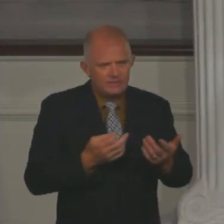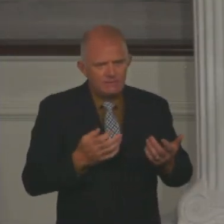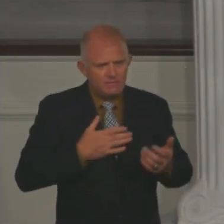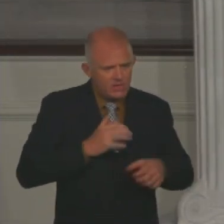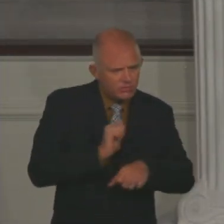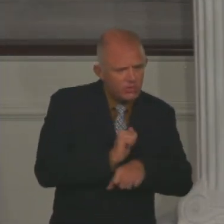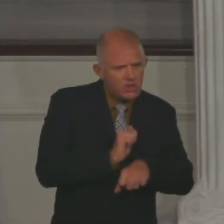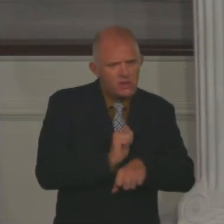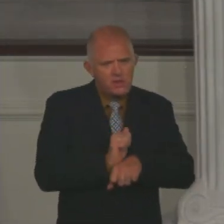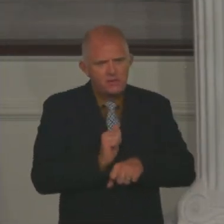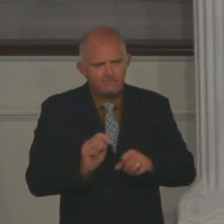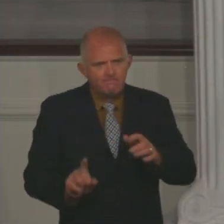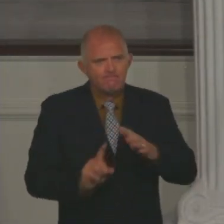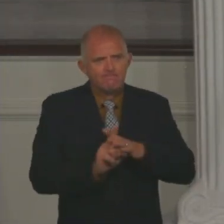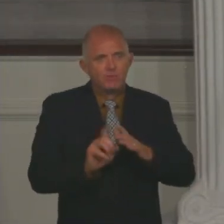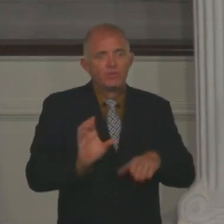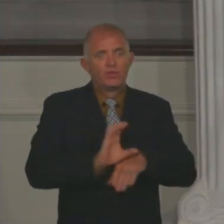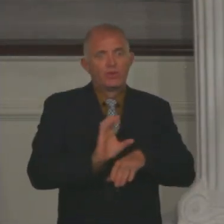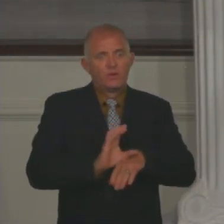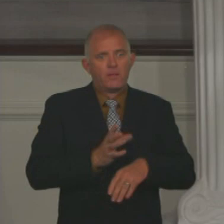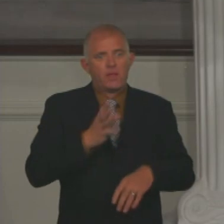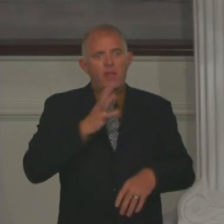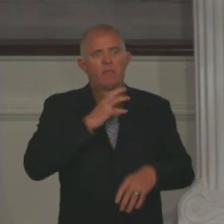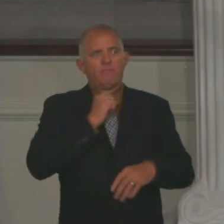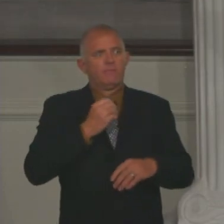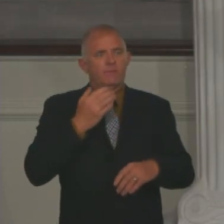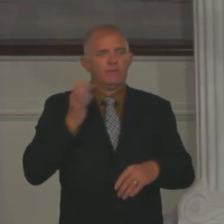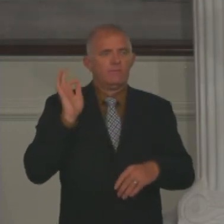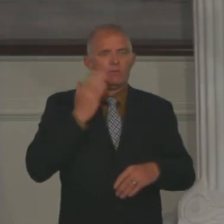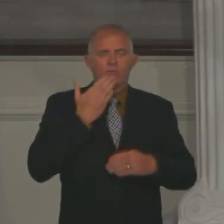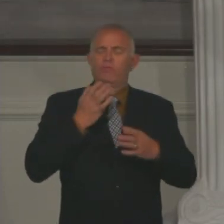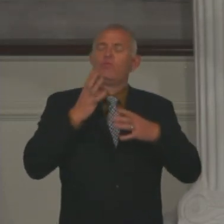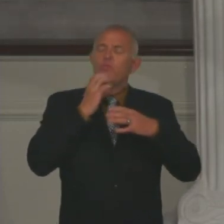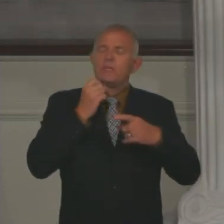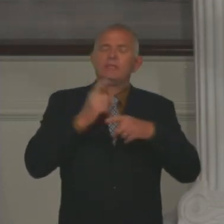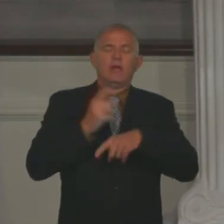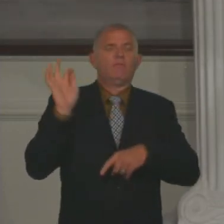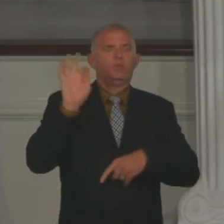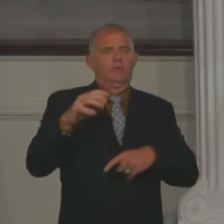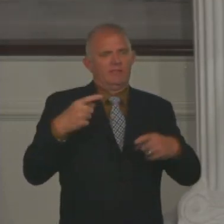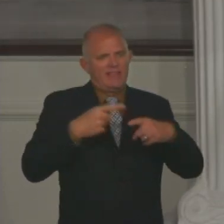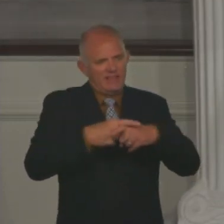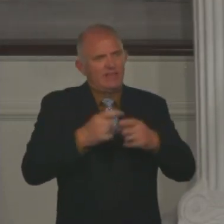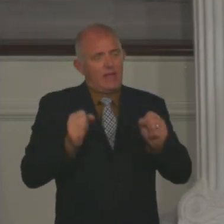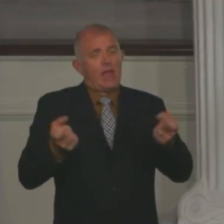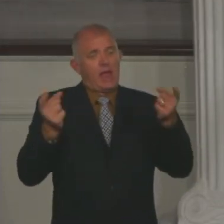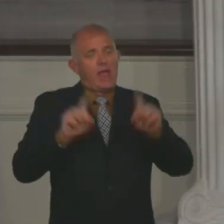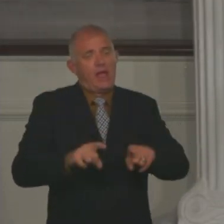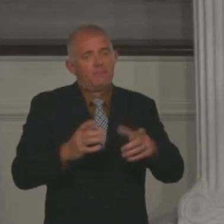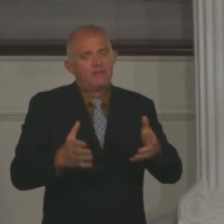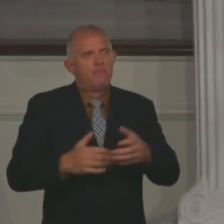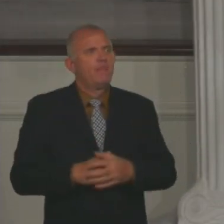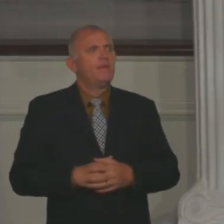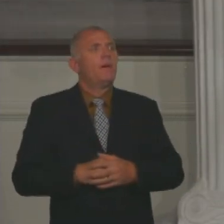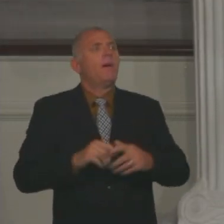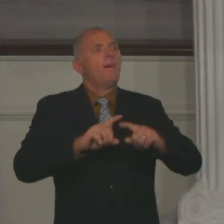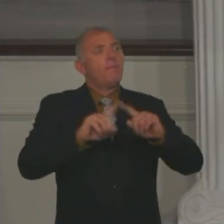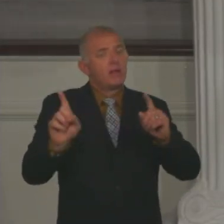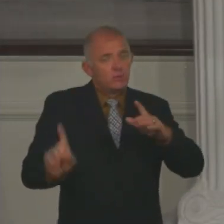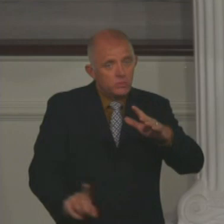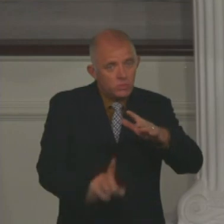home, you come to church, and it's a Mother's Day message. Okay, that happens sometimes. It's the case. But if you go to church